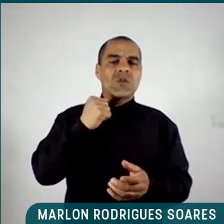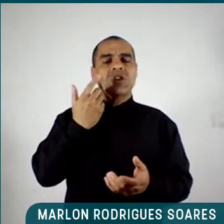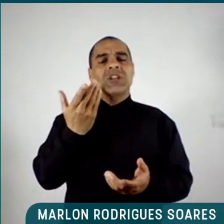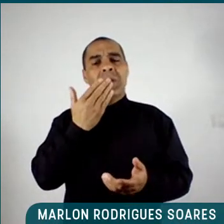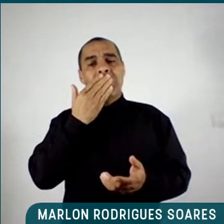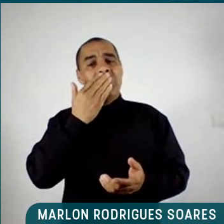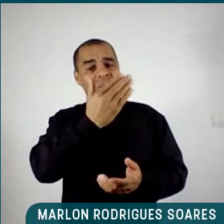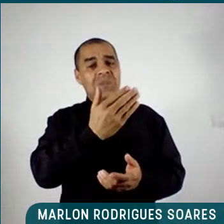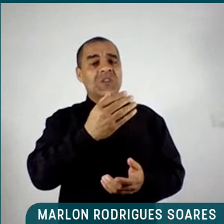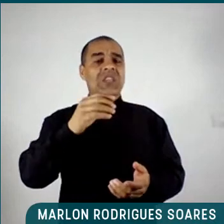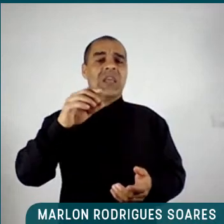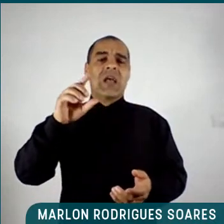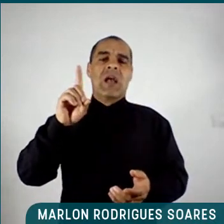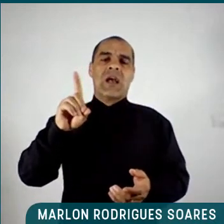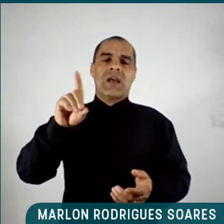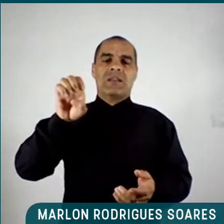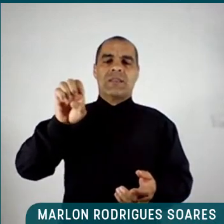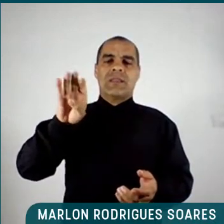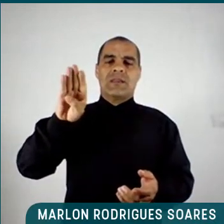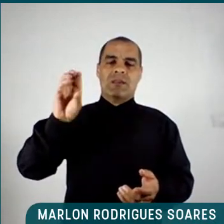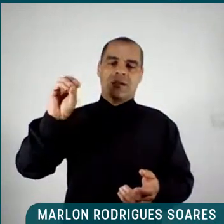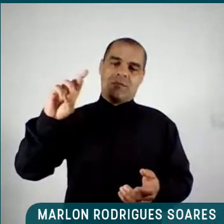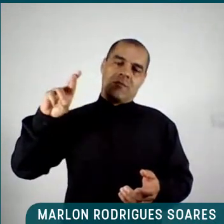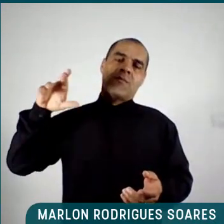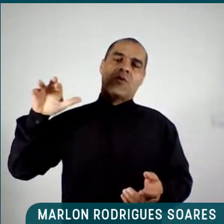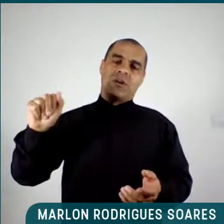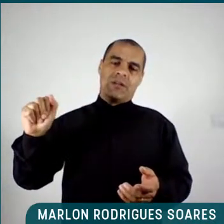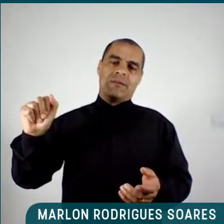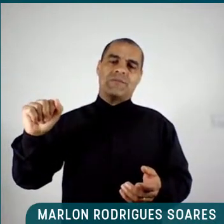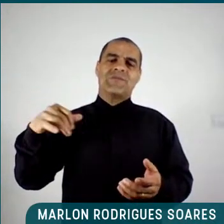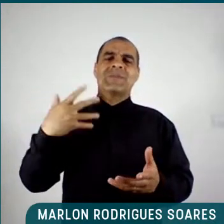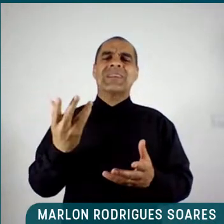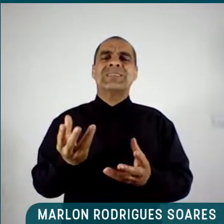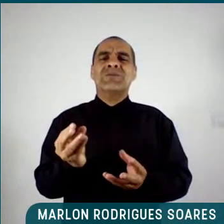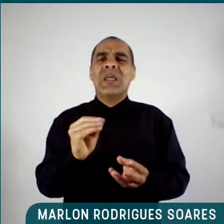actually uh,